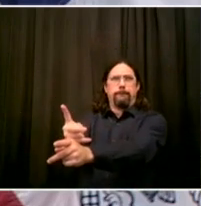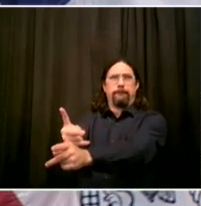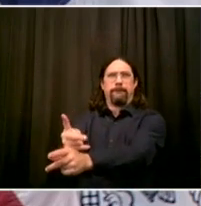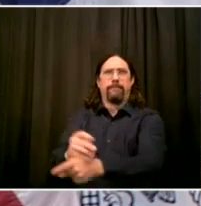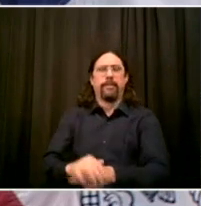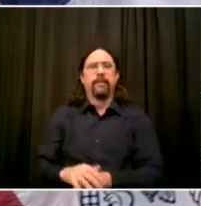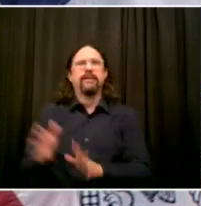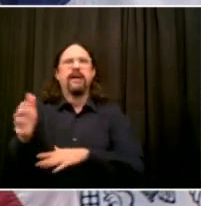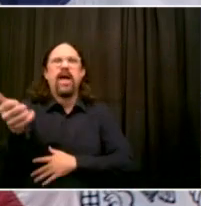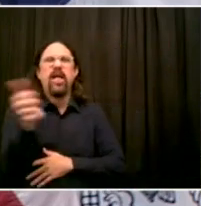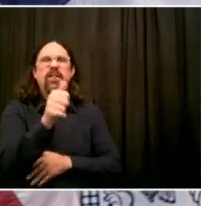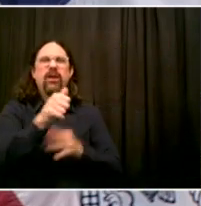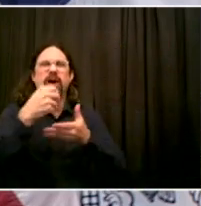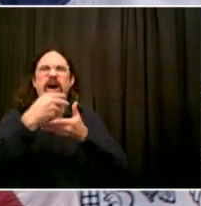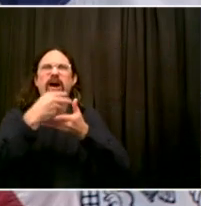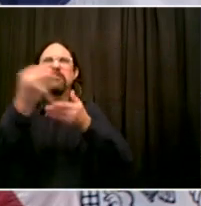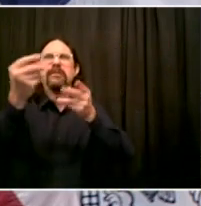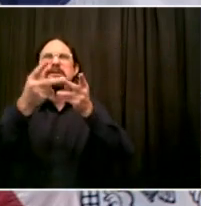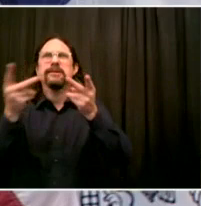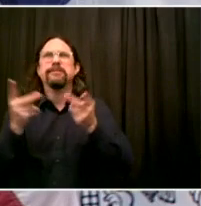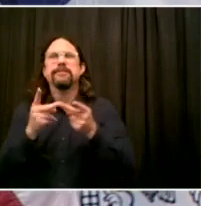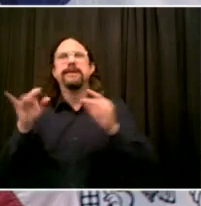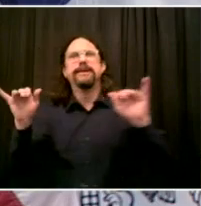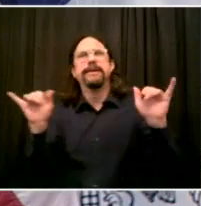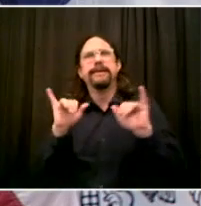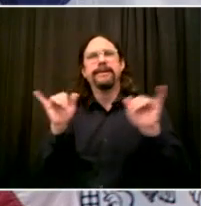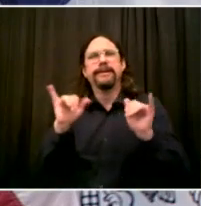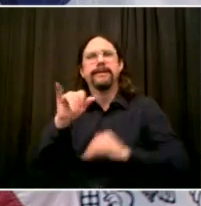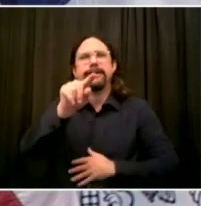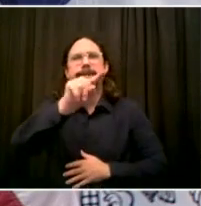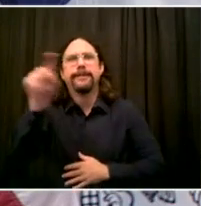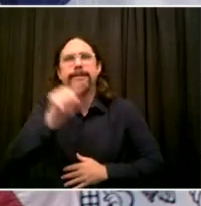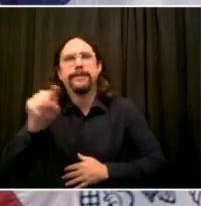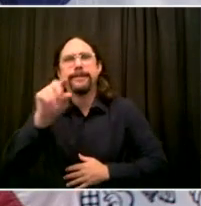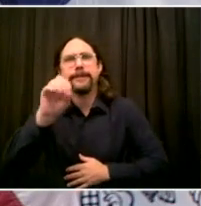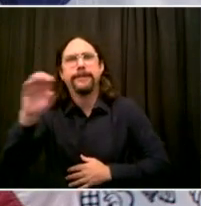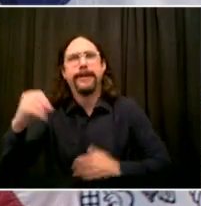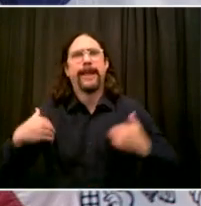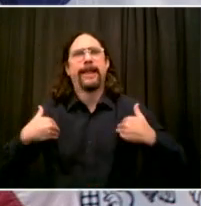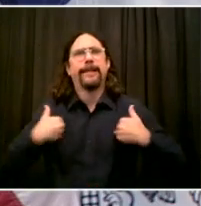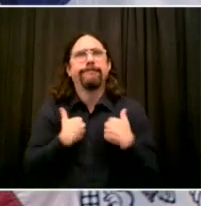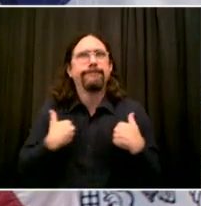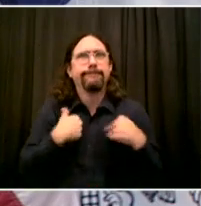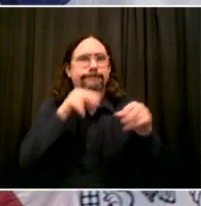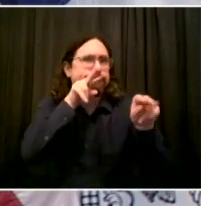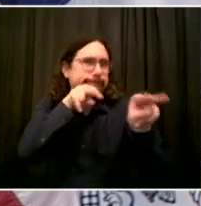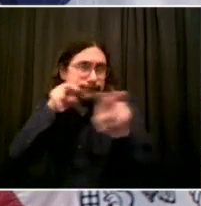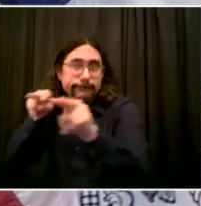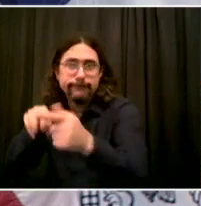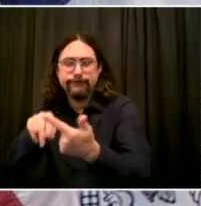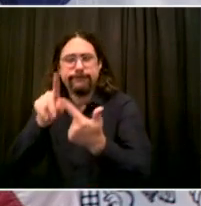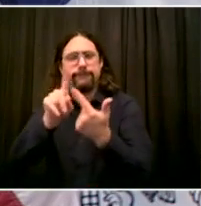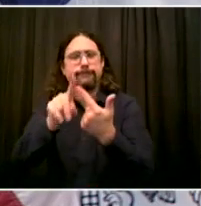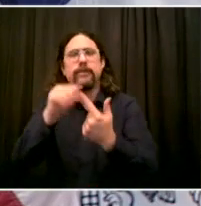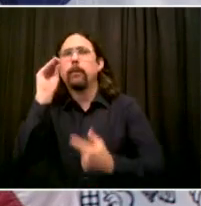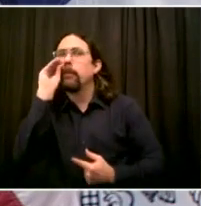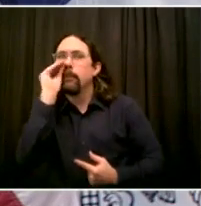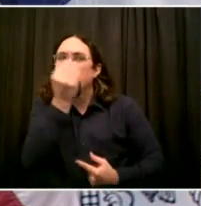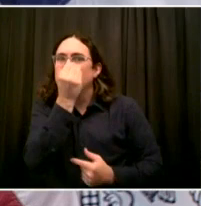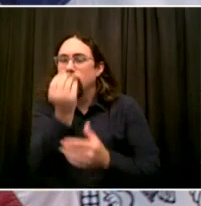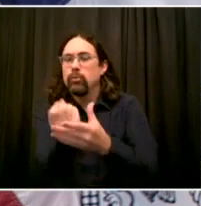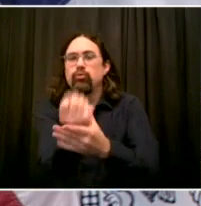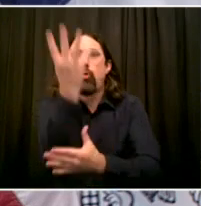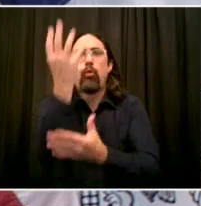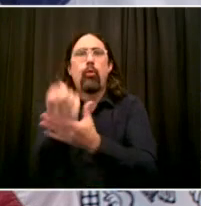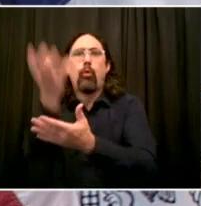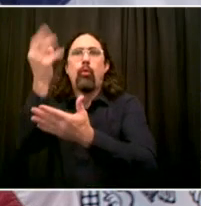production. The outdoor elements I feel good about and confident about so long as we're clear about the standards, and of course everything